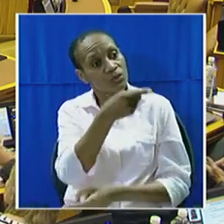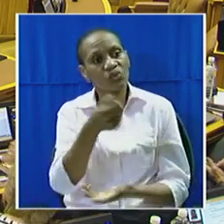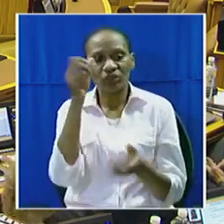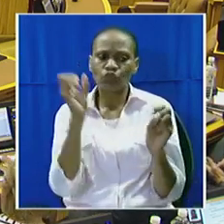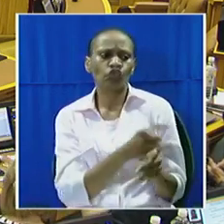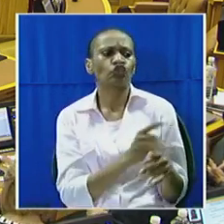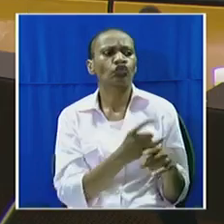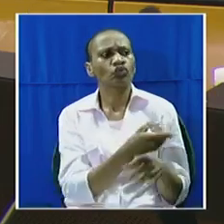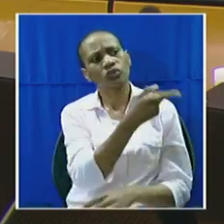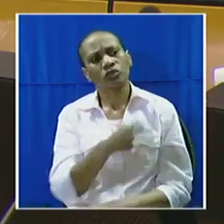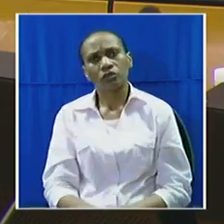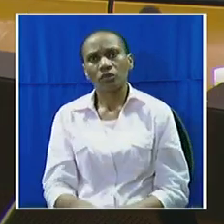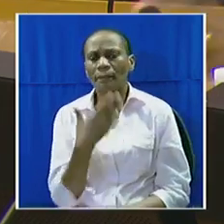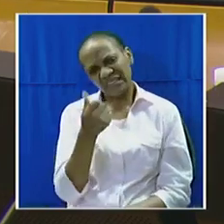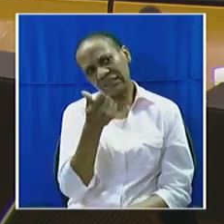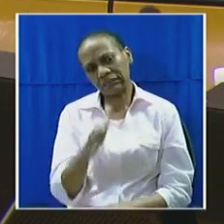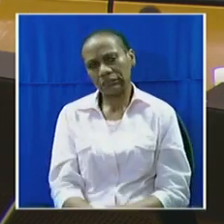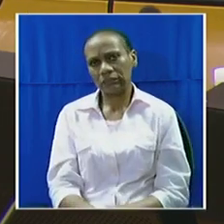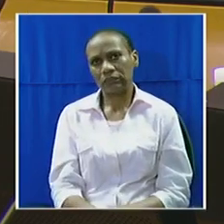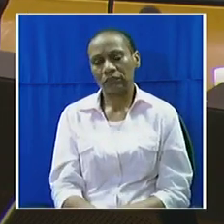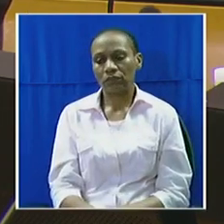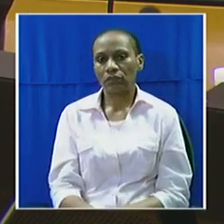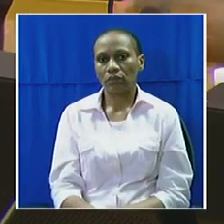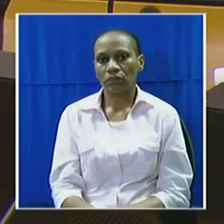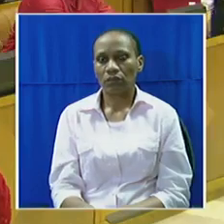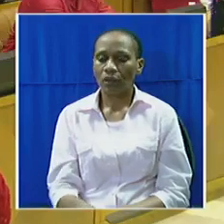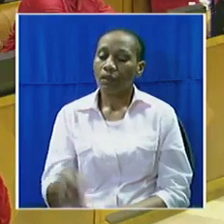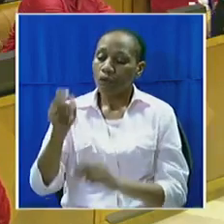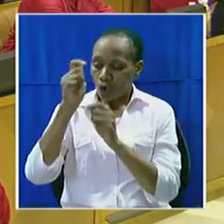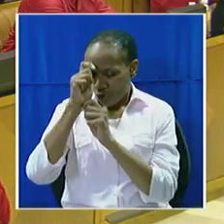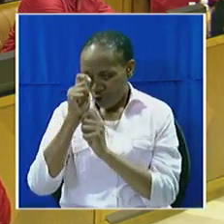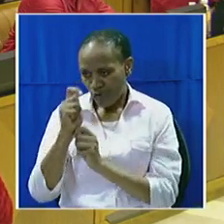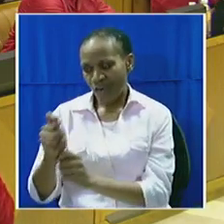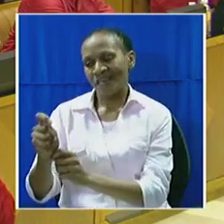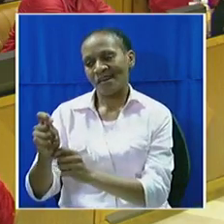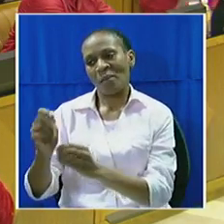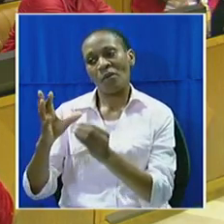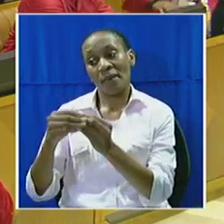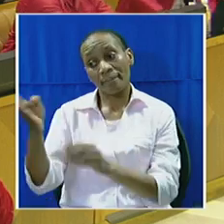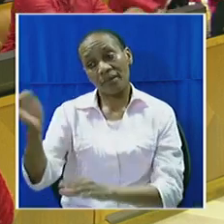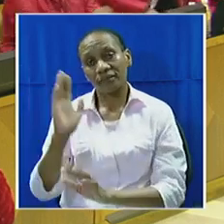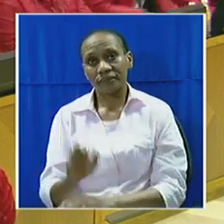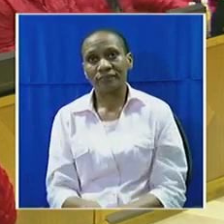chat. Please. Honorable Ndlozi. This is great wisdom. Listen.